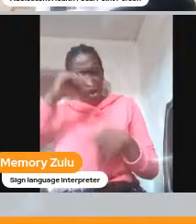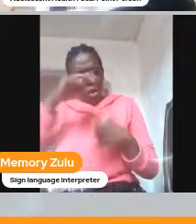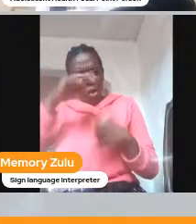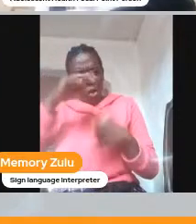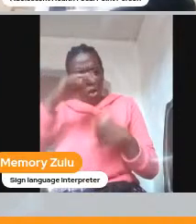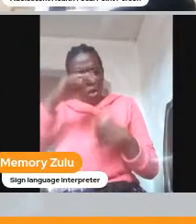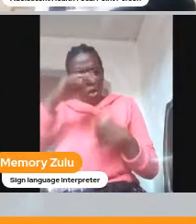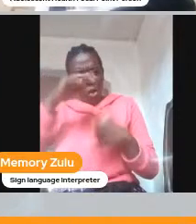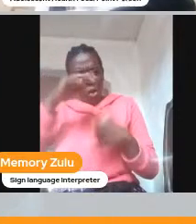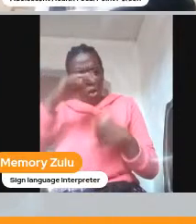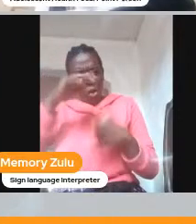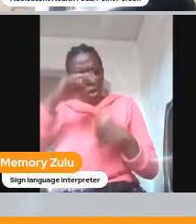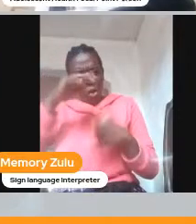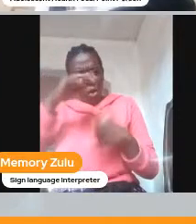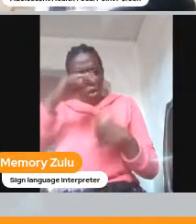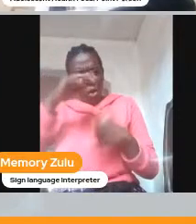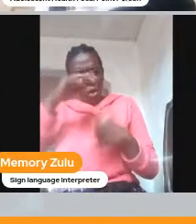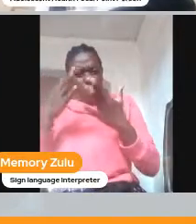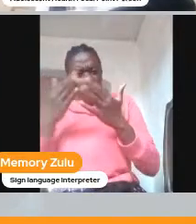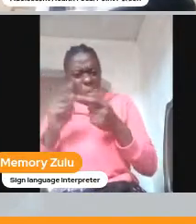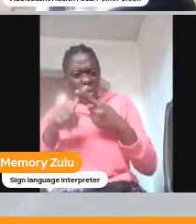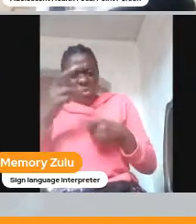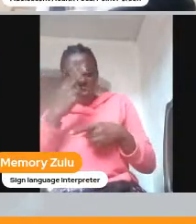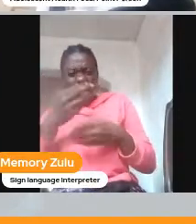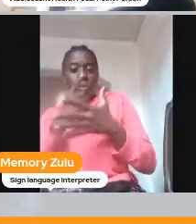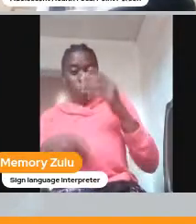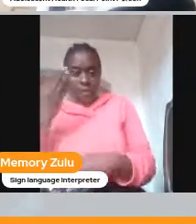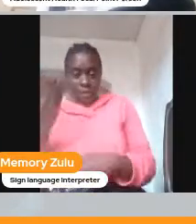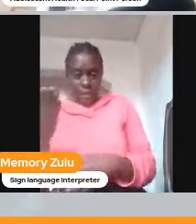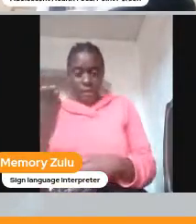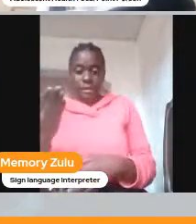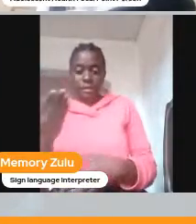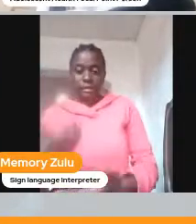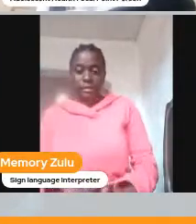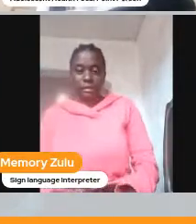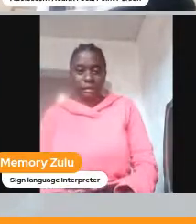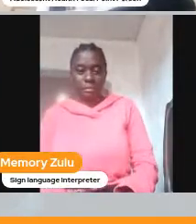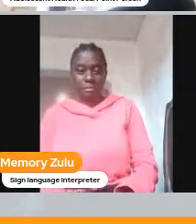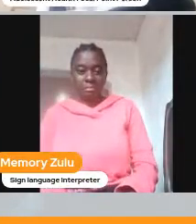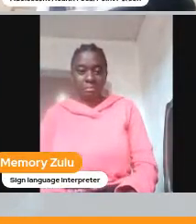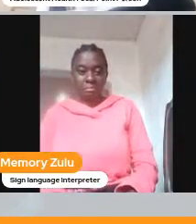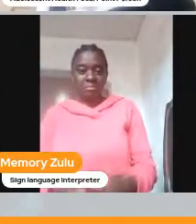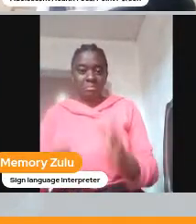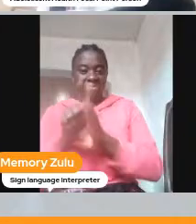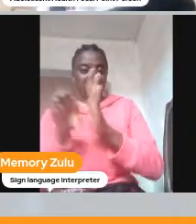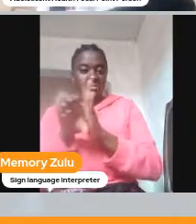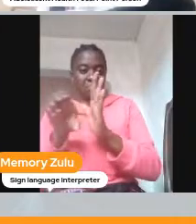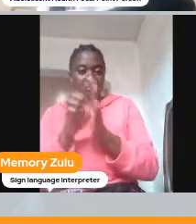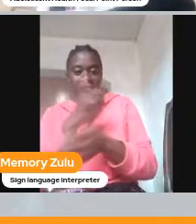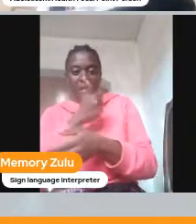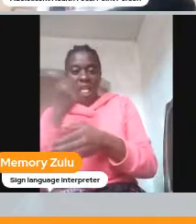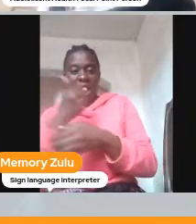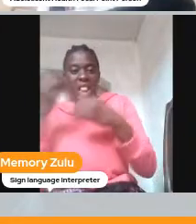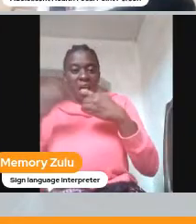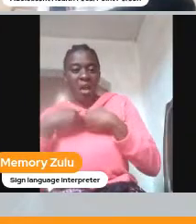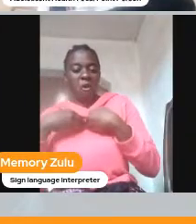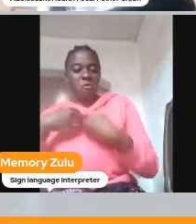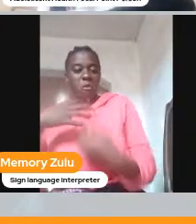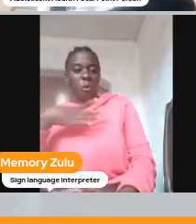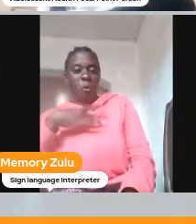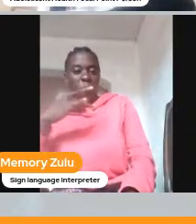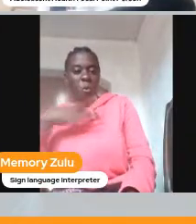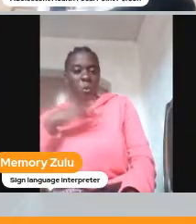physically, be able to tell this is just not a normal rash, it's this. So those are the investigations that we can do. And then the treatment, like she said, we